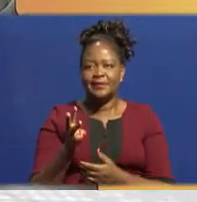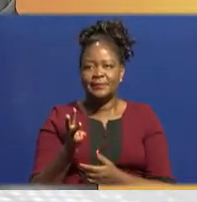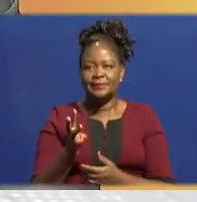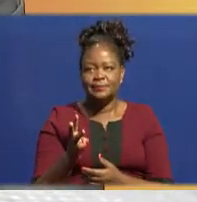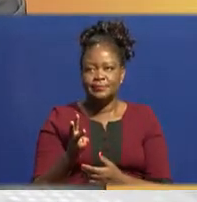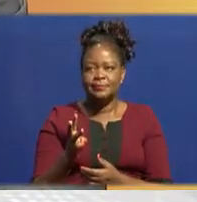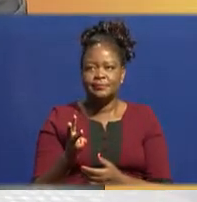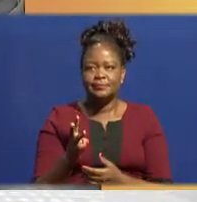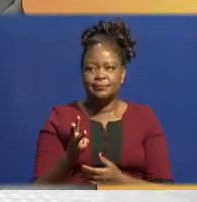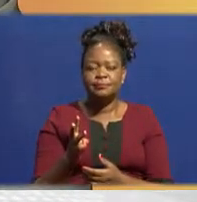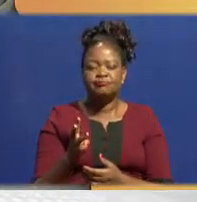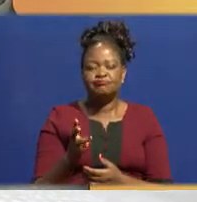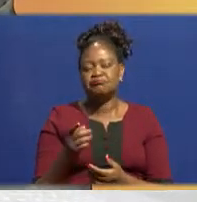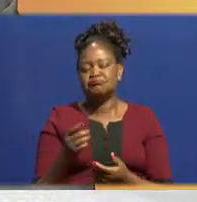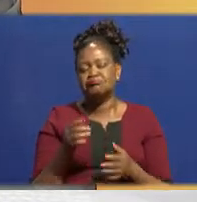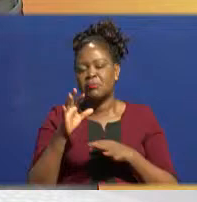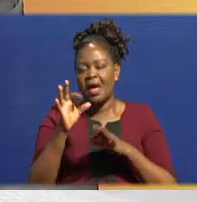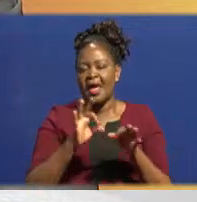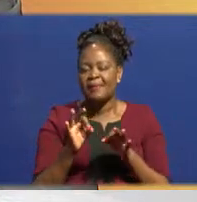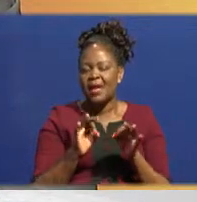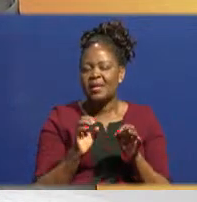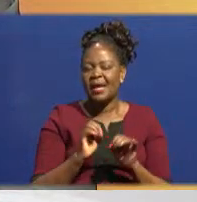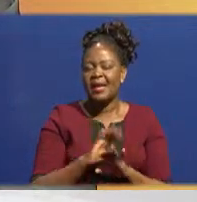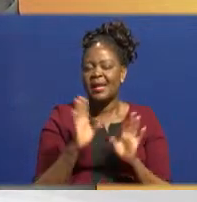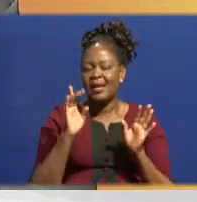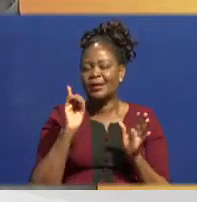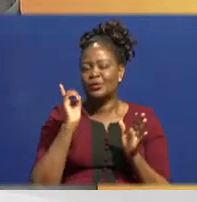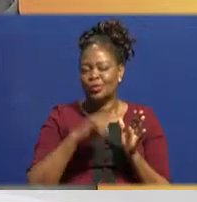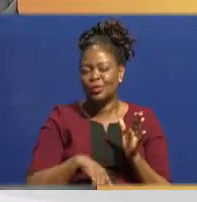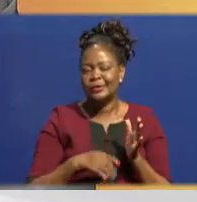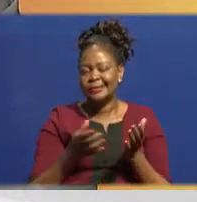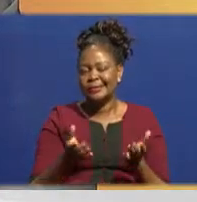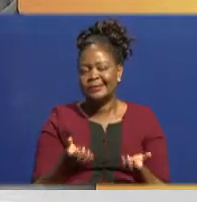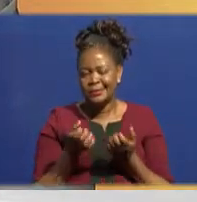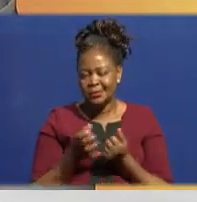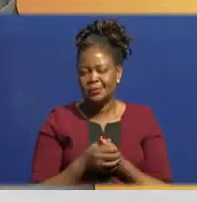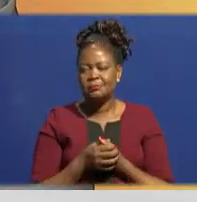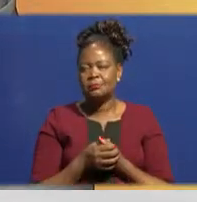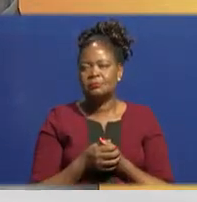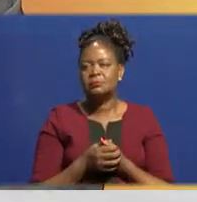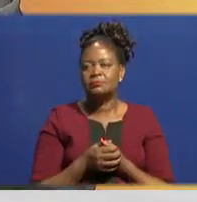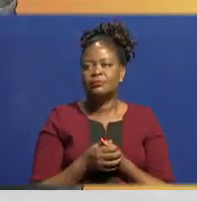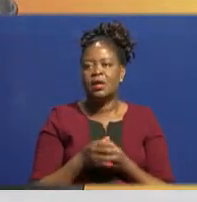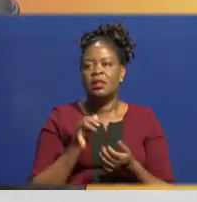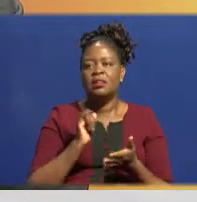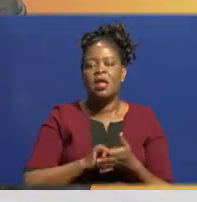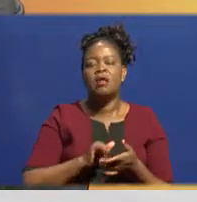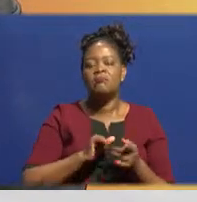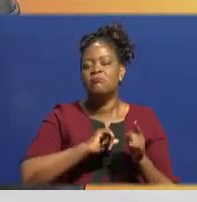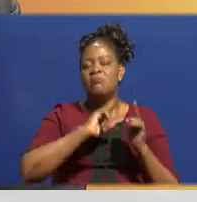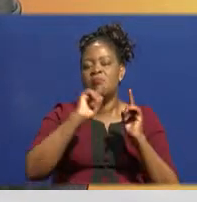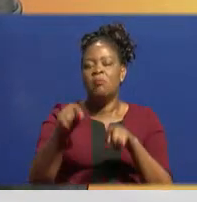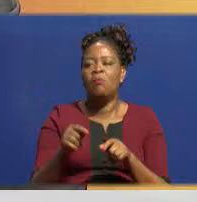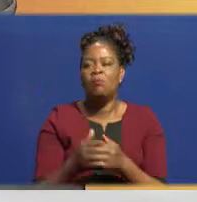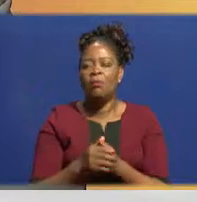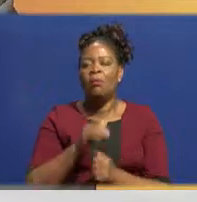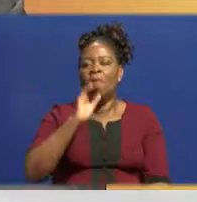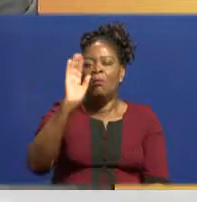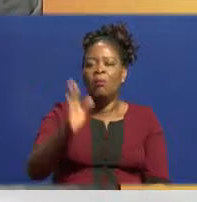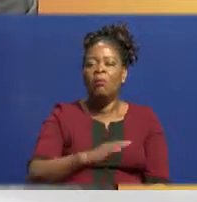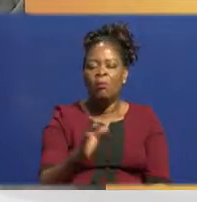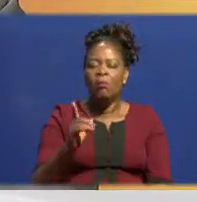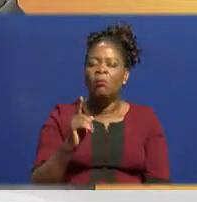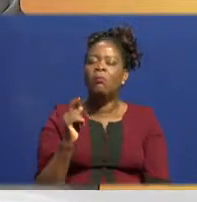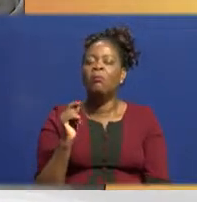that will set a threshold for what really comes out of it that should go to the floor of the House